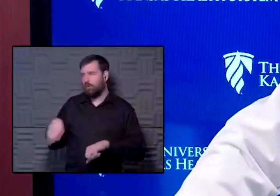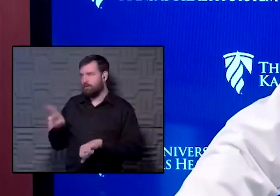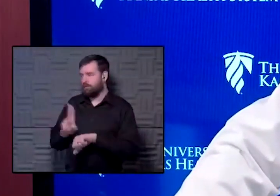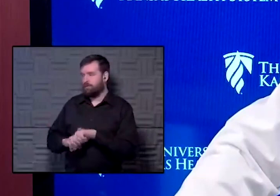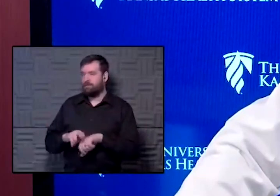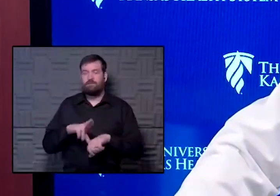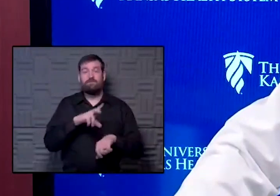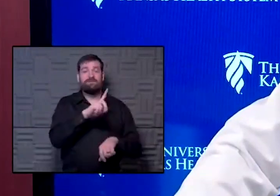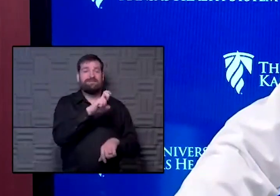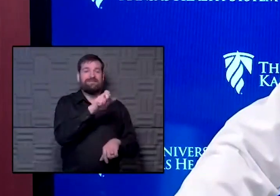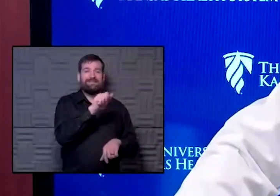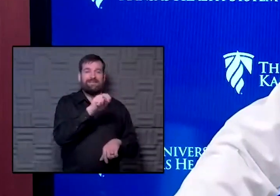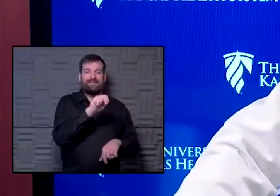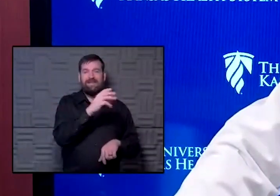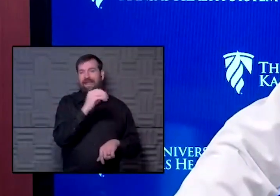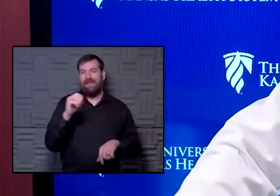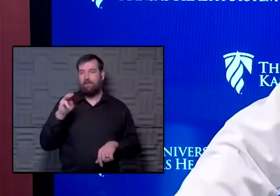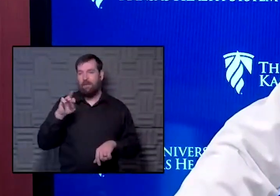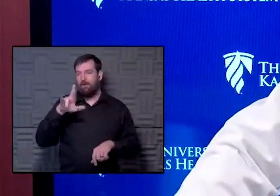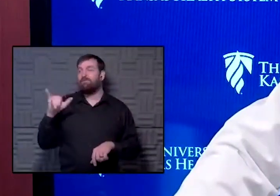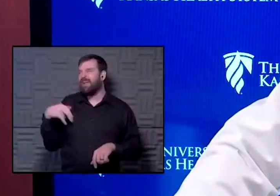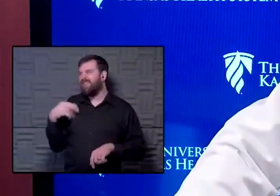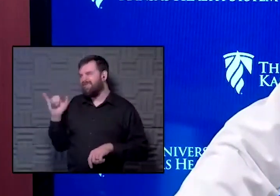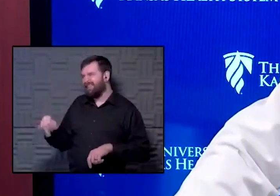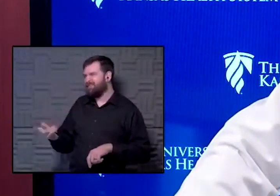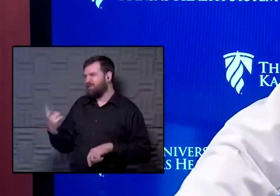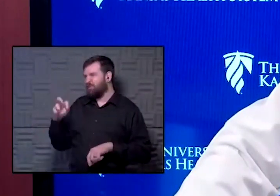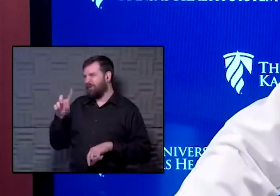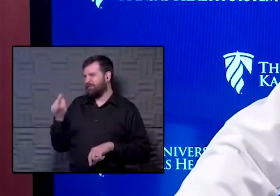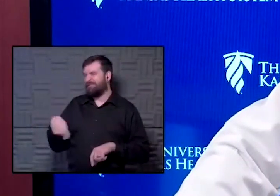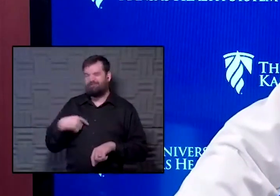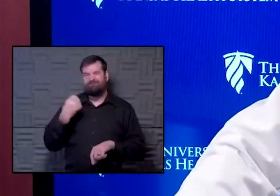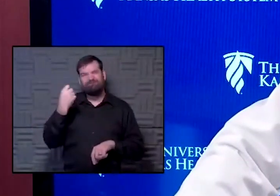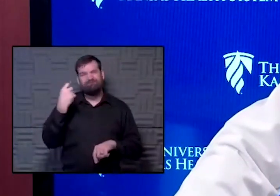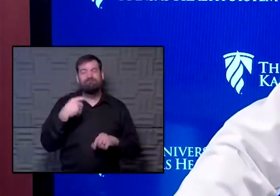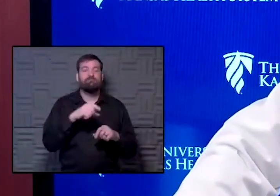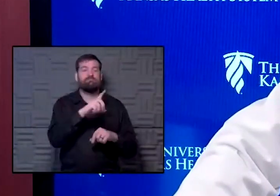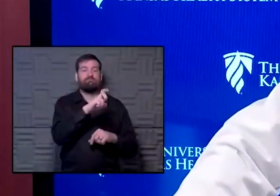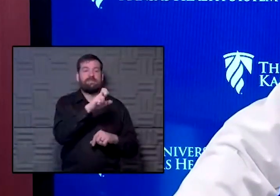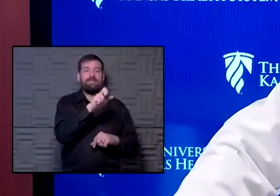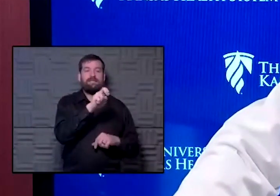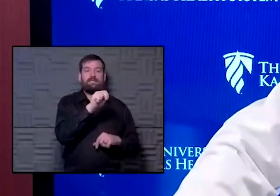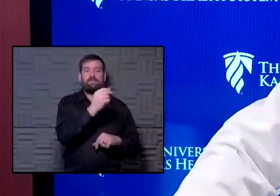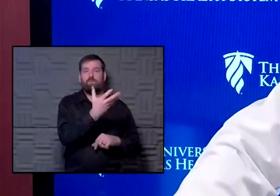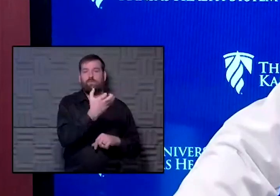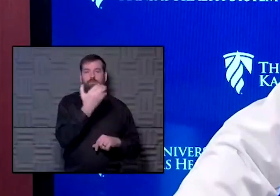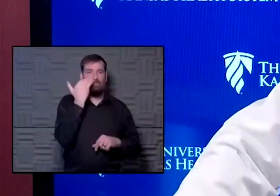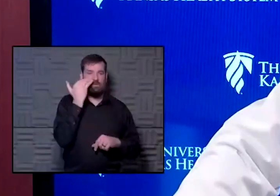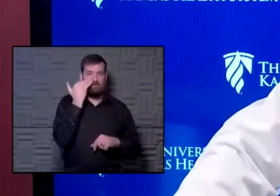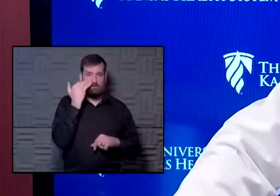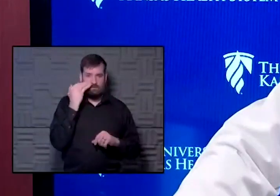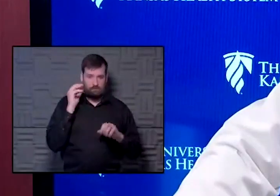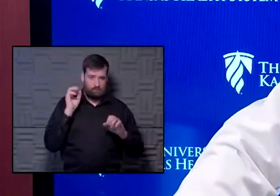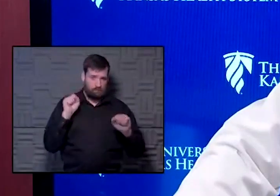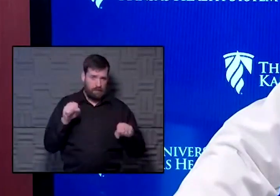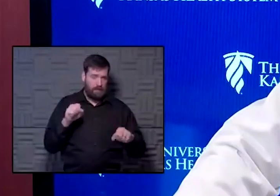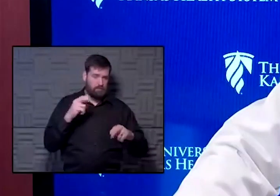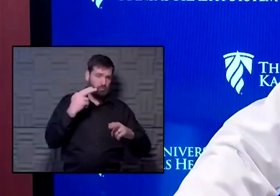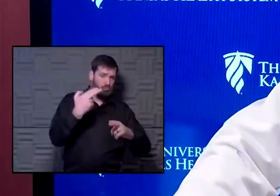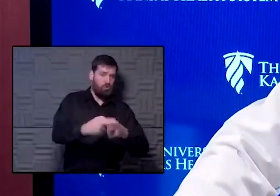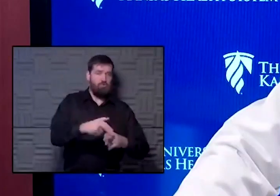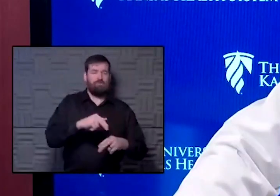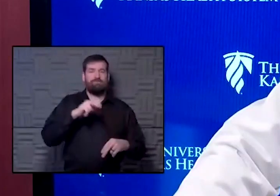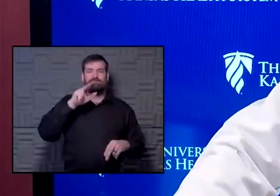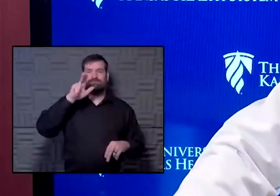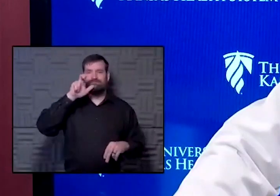with Mary. It's my way of squeezing That's in two an extra questions. question. I know, Yeah, right? I got you. So Dean wants to know if you can call the inhaler.